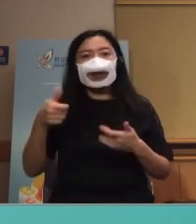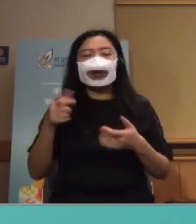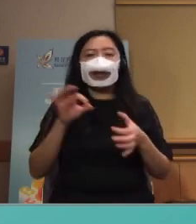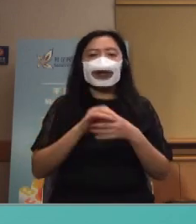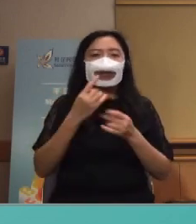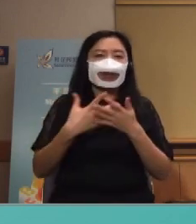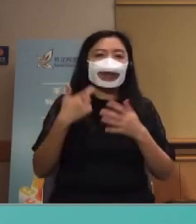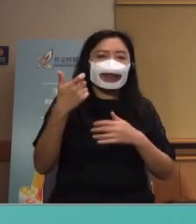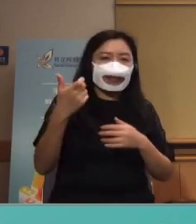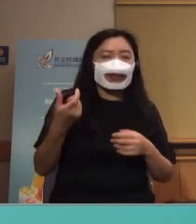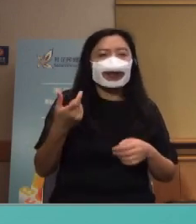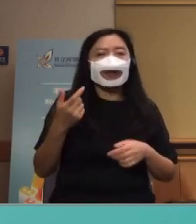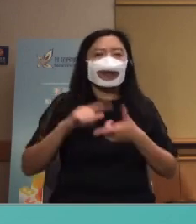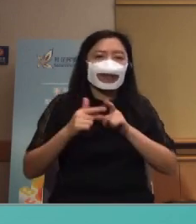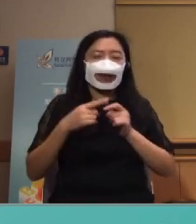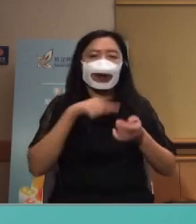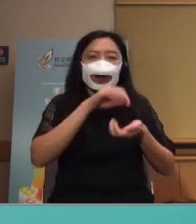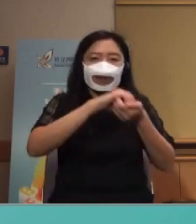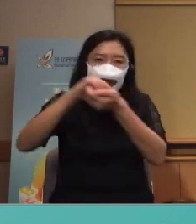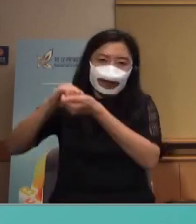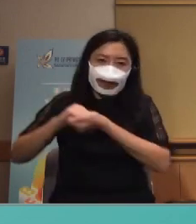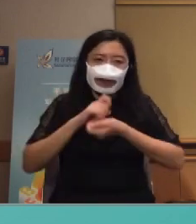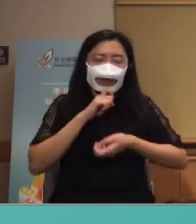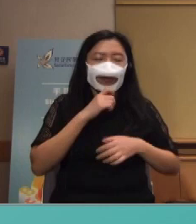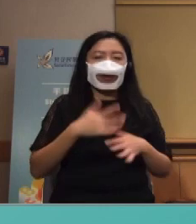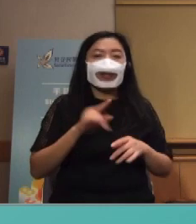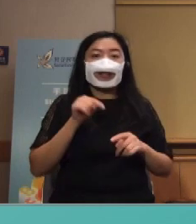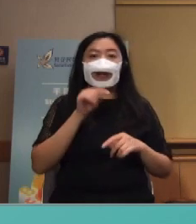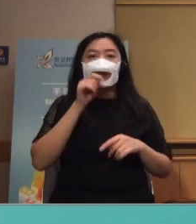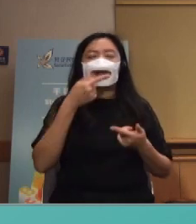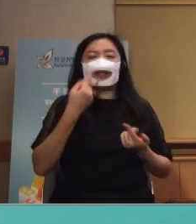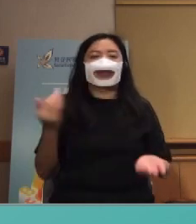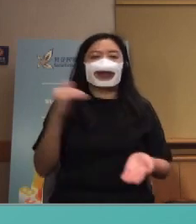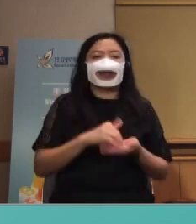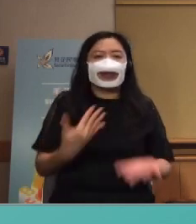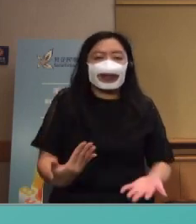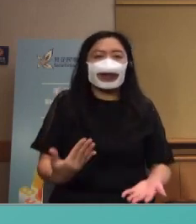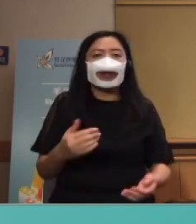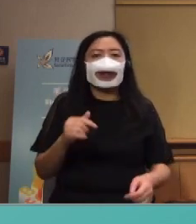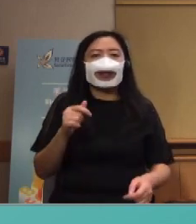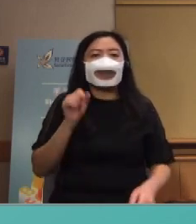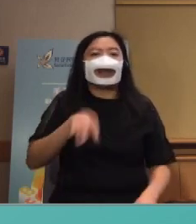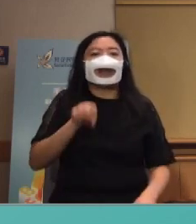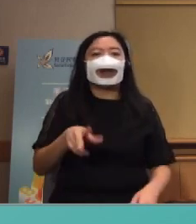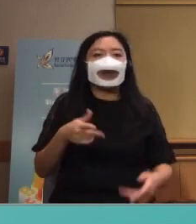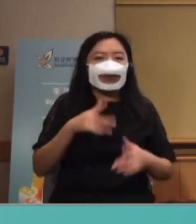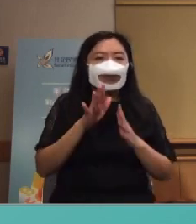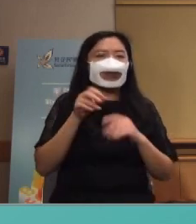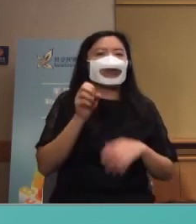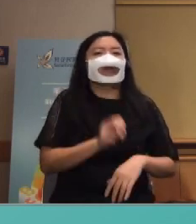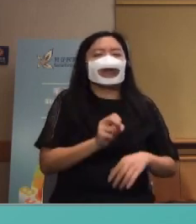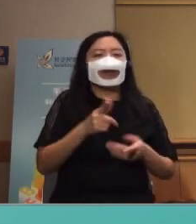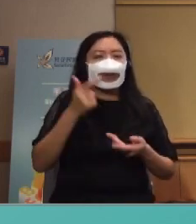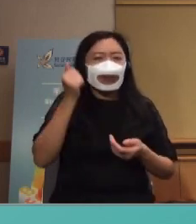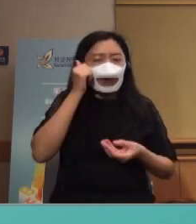are the same issues that existed now, right? It's just really complicated. It's really difficult. Nobody knows actually how to